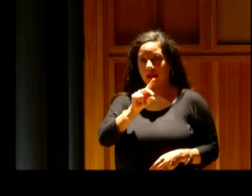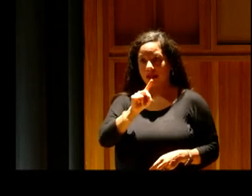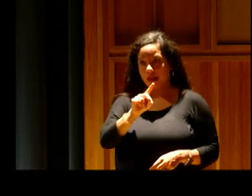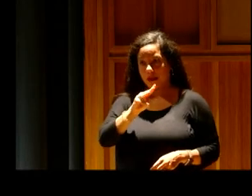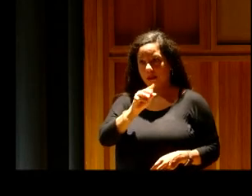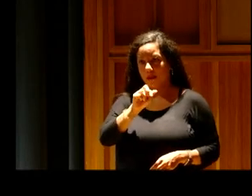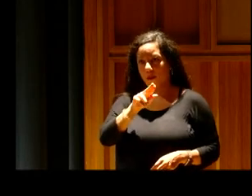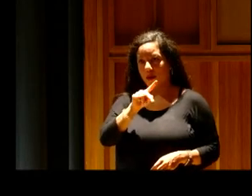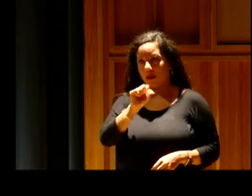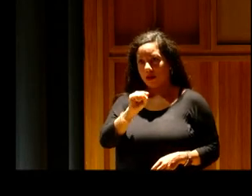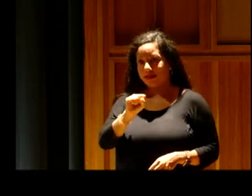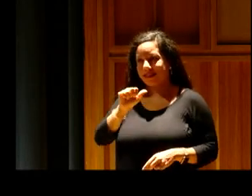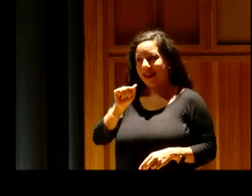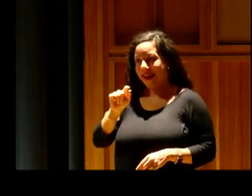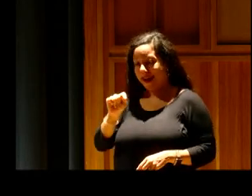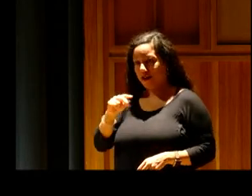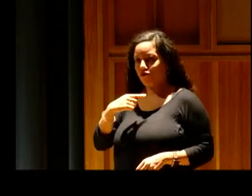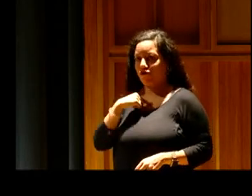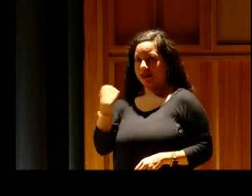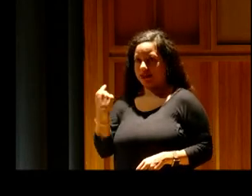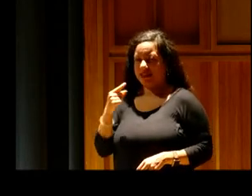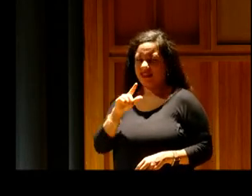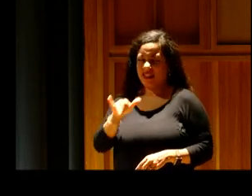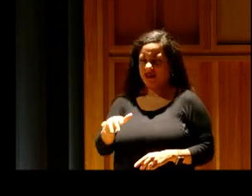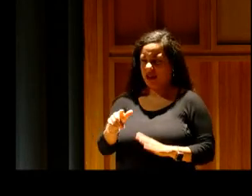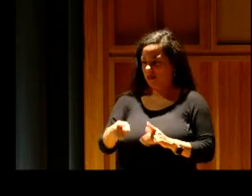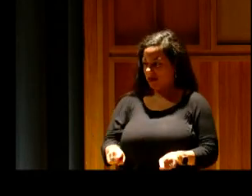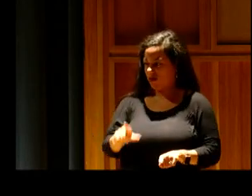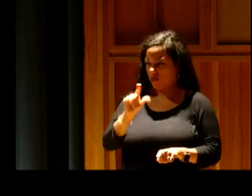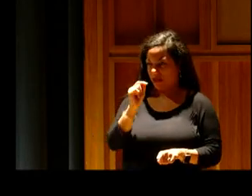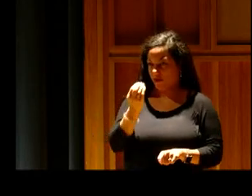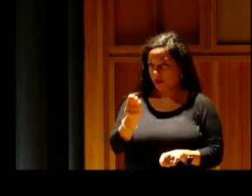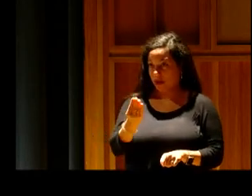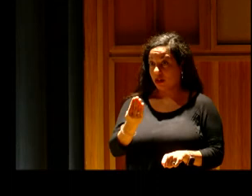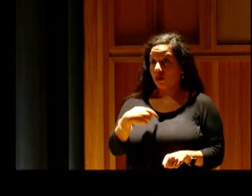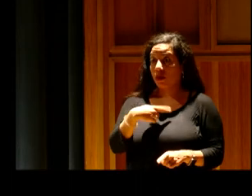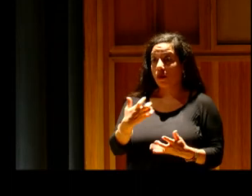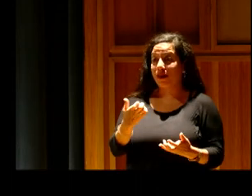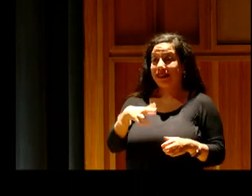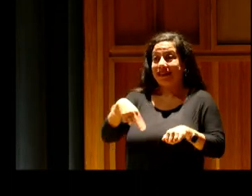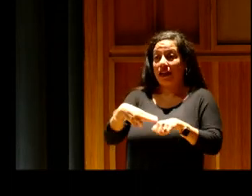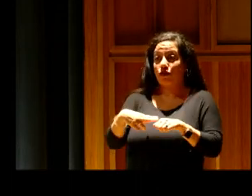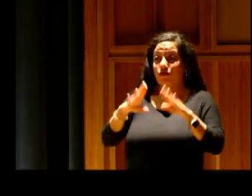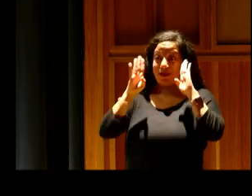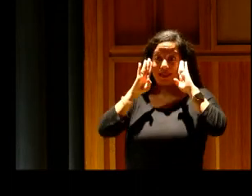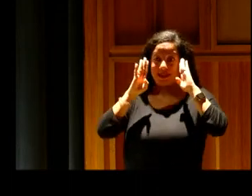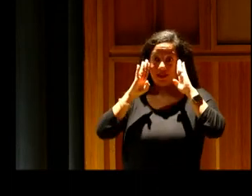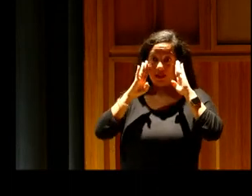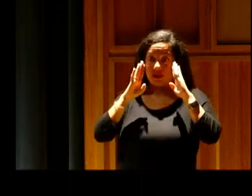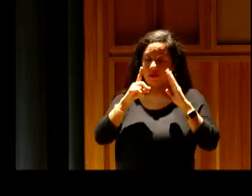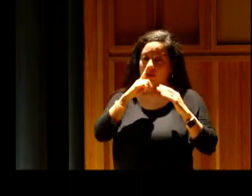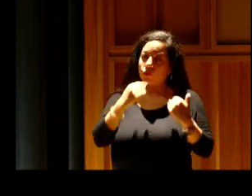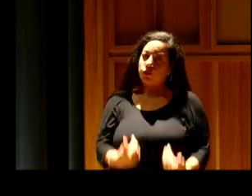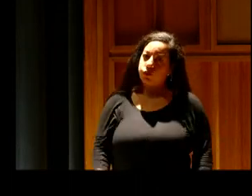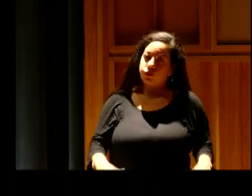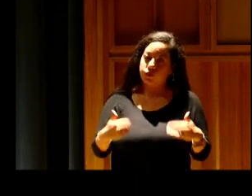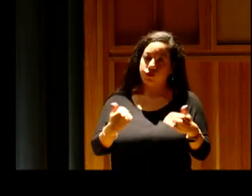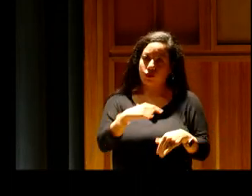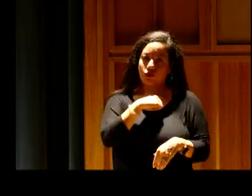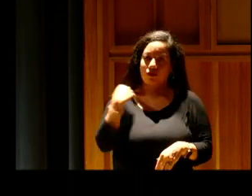in 2014. It was designed to draw national attention to the huge risks that climate